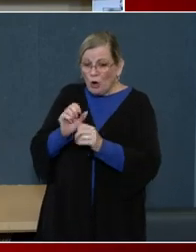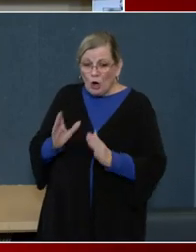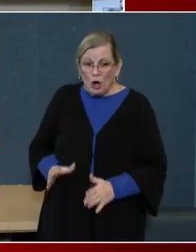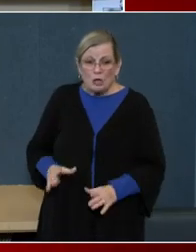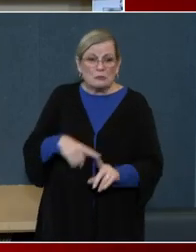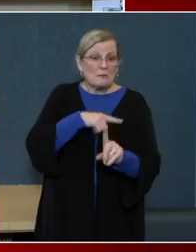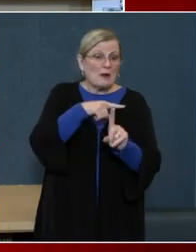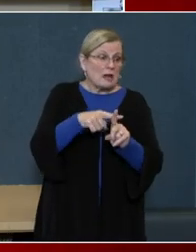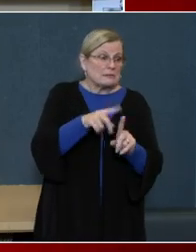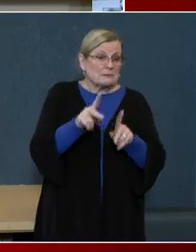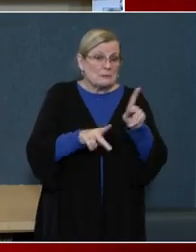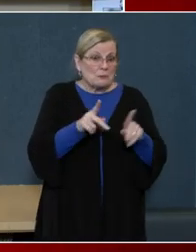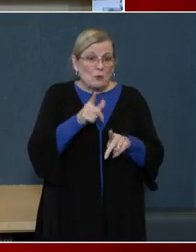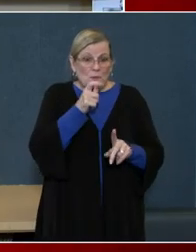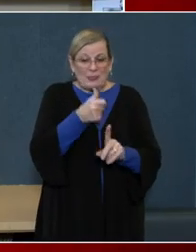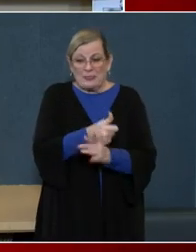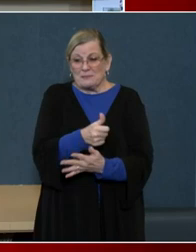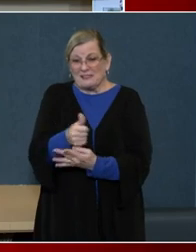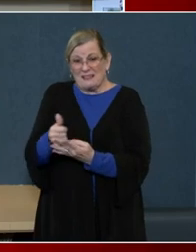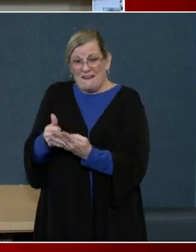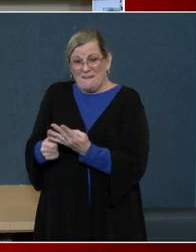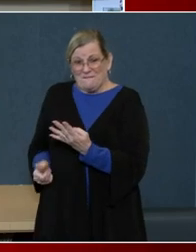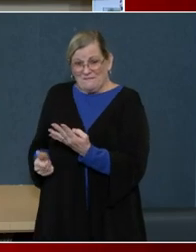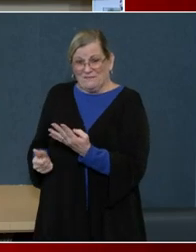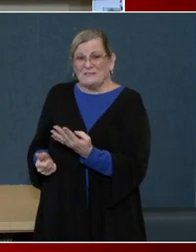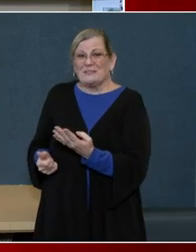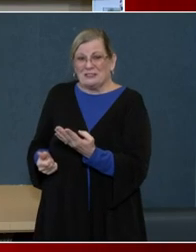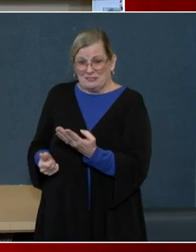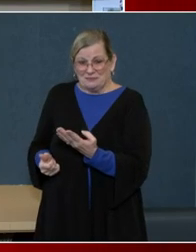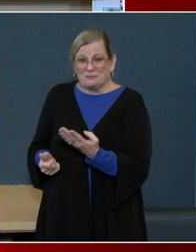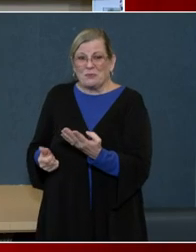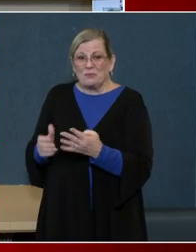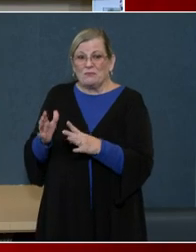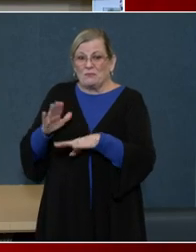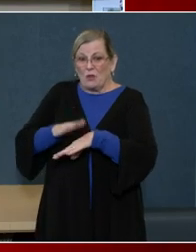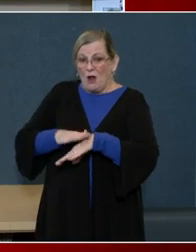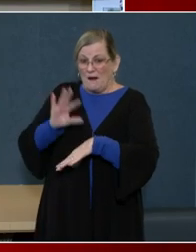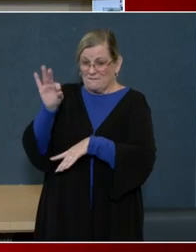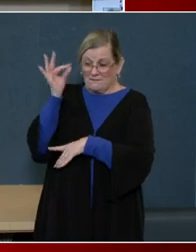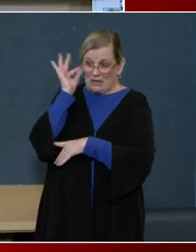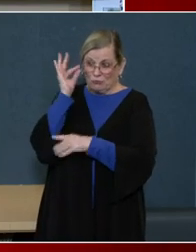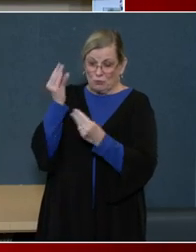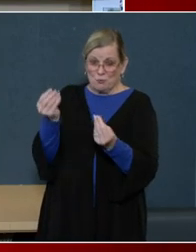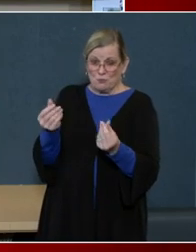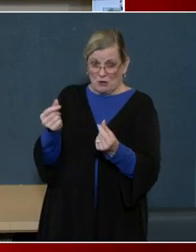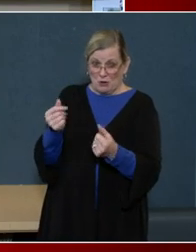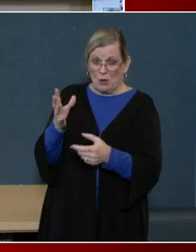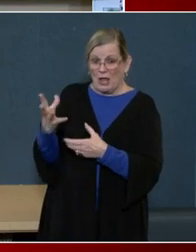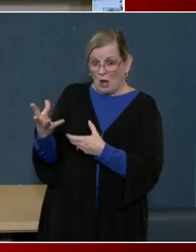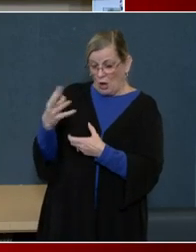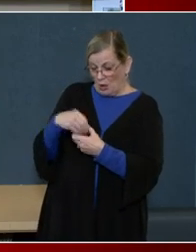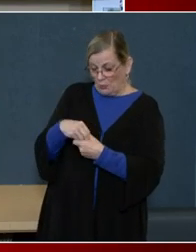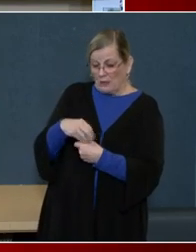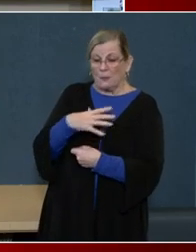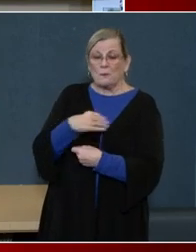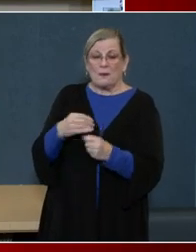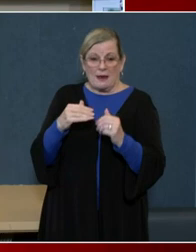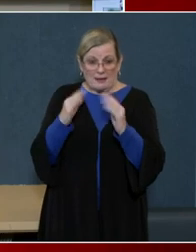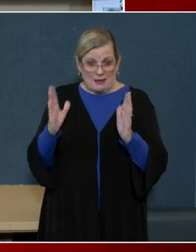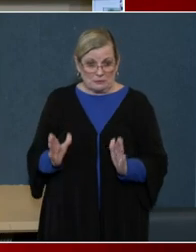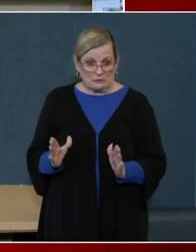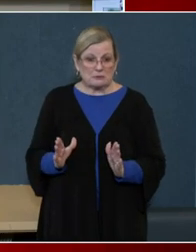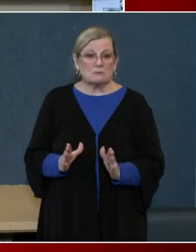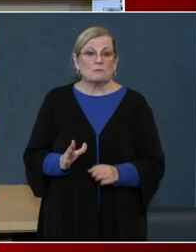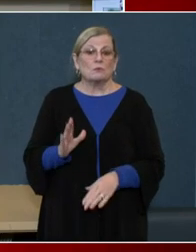who are on federal properties, including the White House. So we have a mask